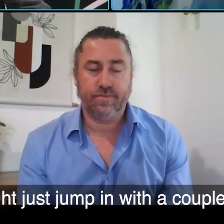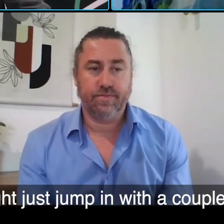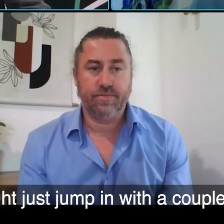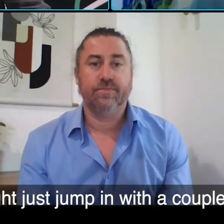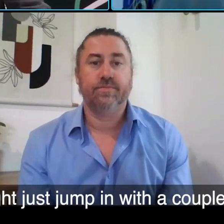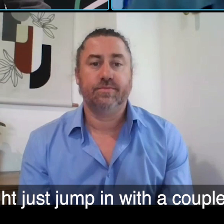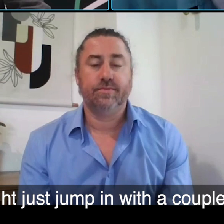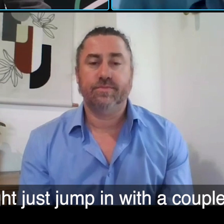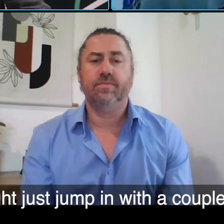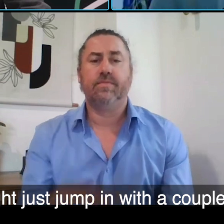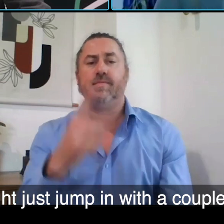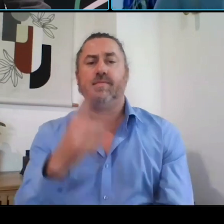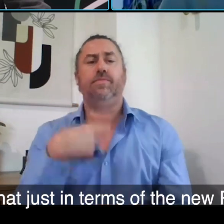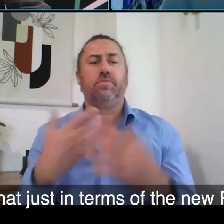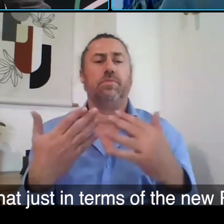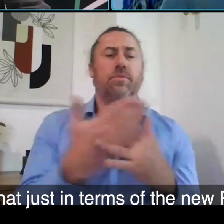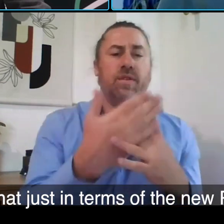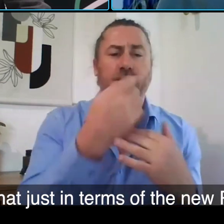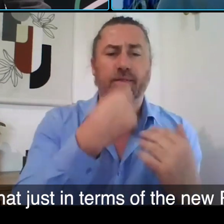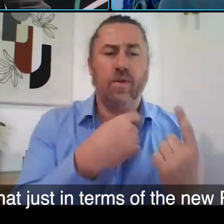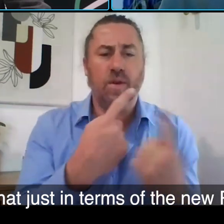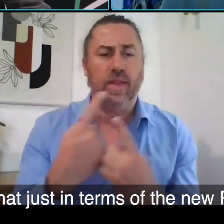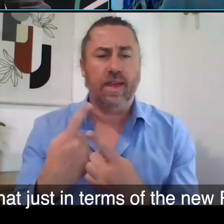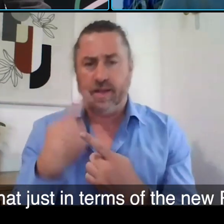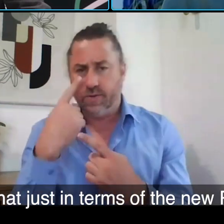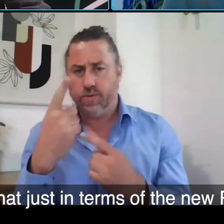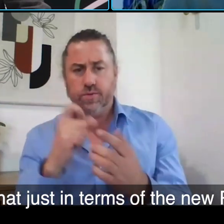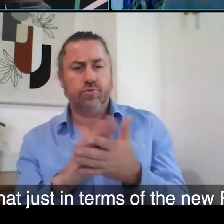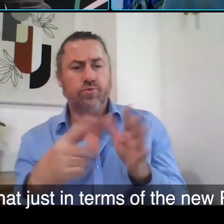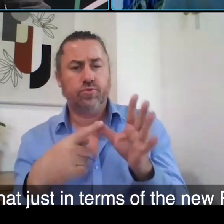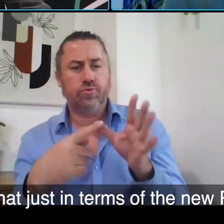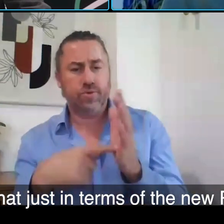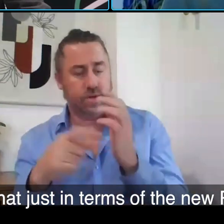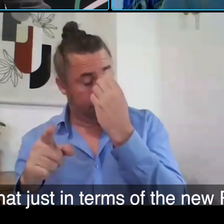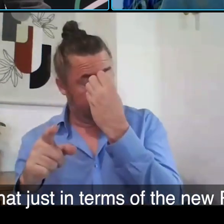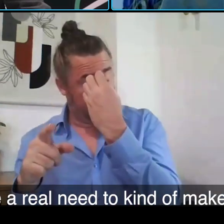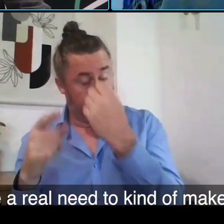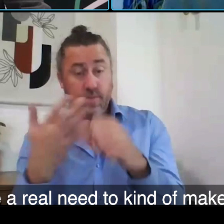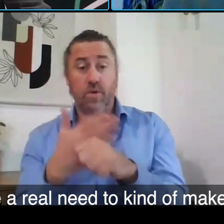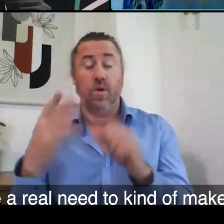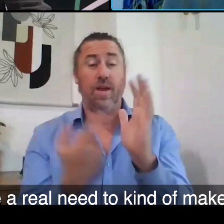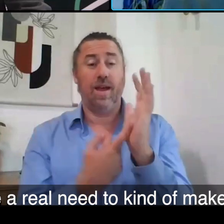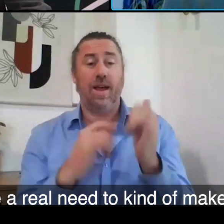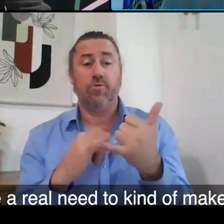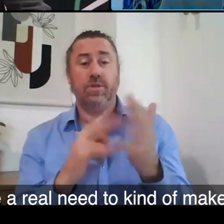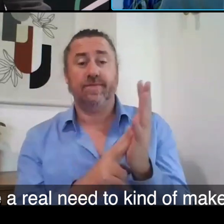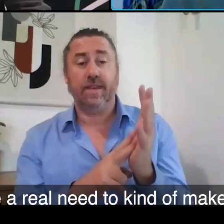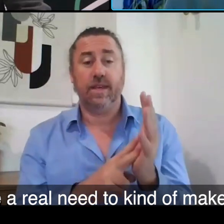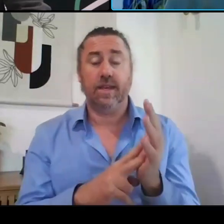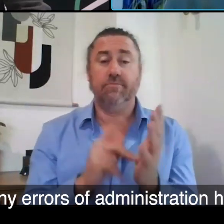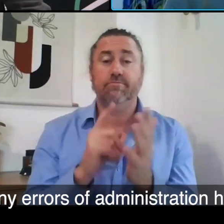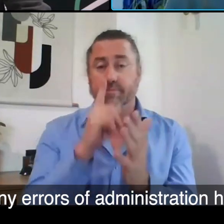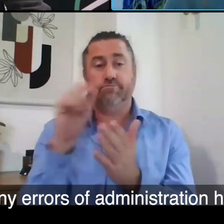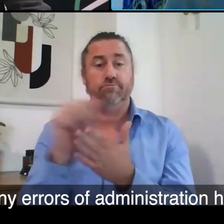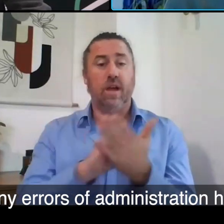Paul, I might just jump in with a couple of things I saw on the chat, just in terms of the new RSV products. We do have a real need to kind of make